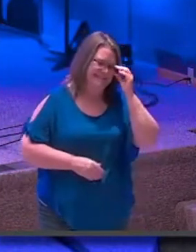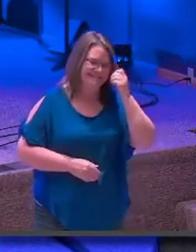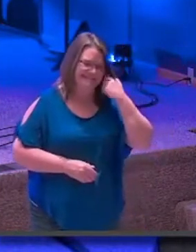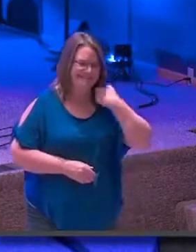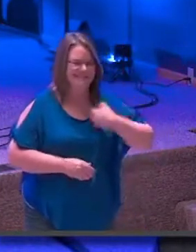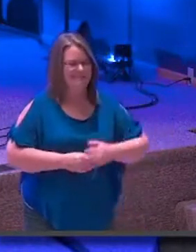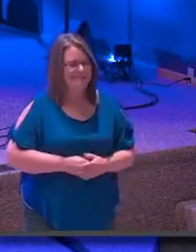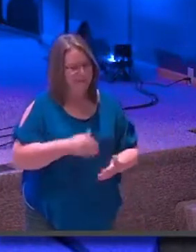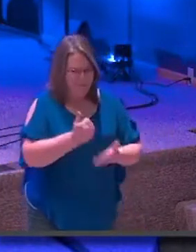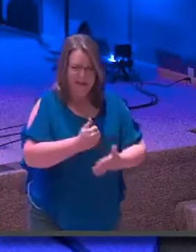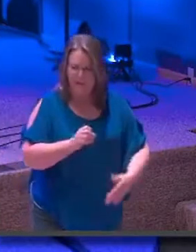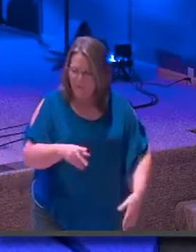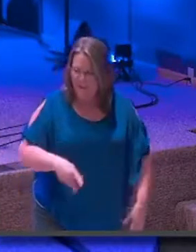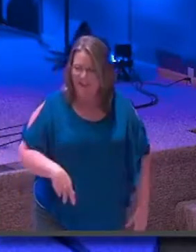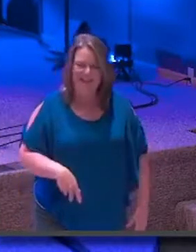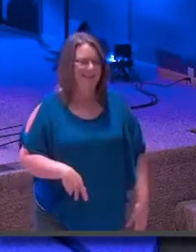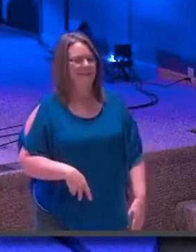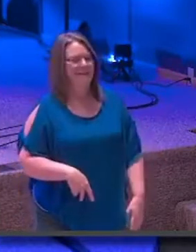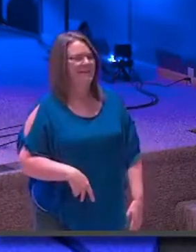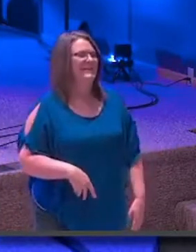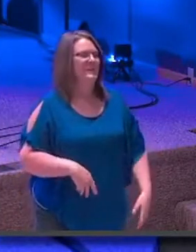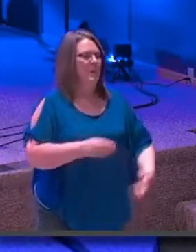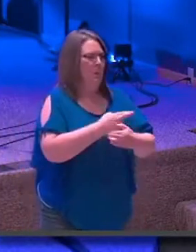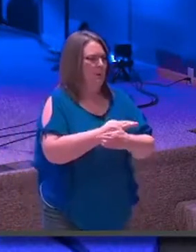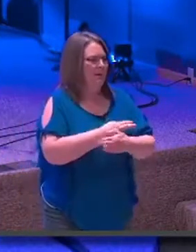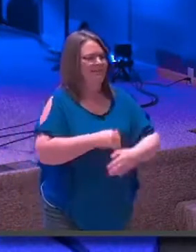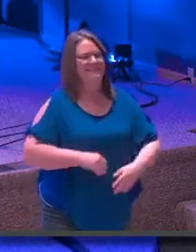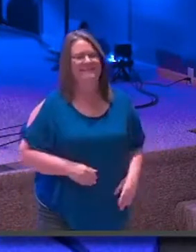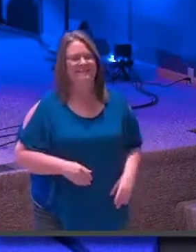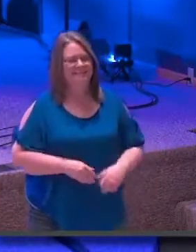Amen. Okay, I got to take a rest. That was a rough one.